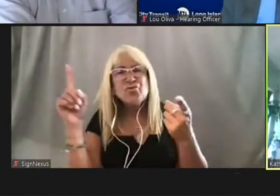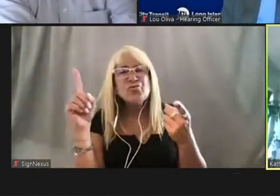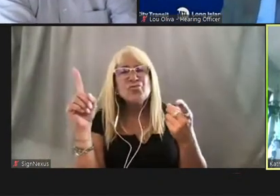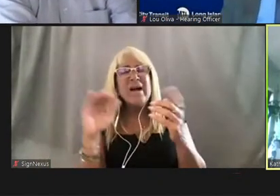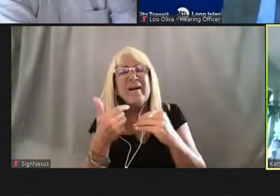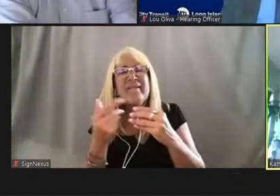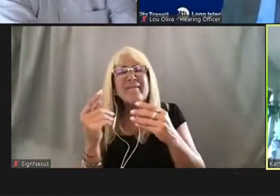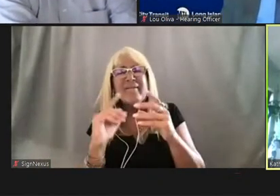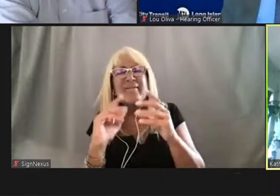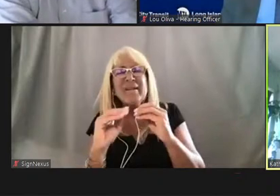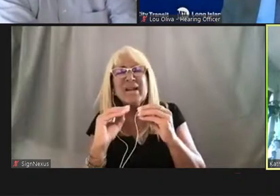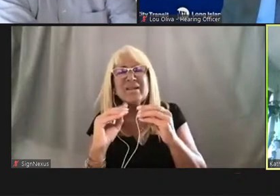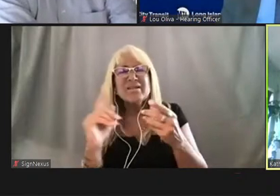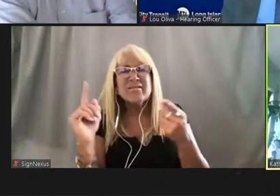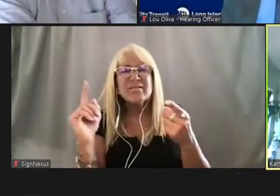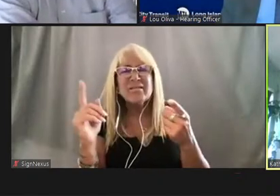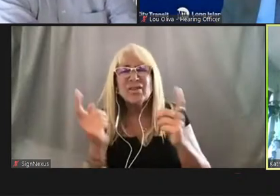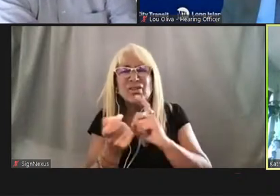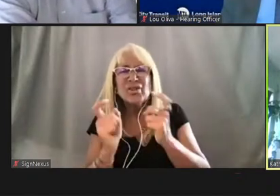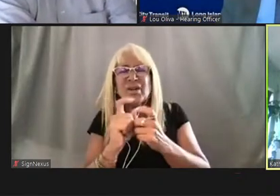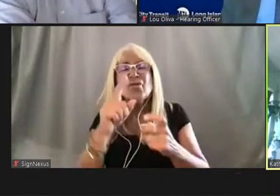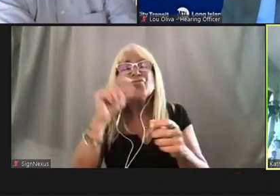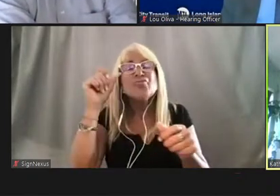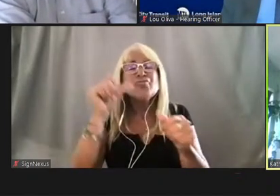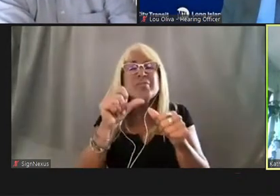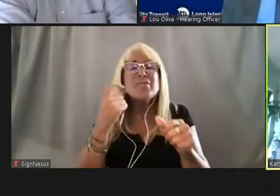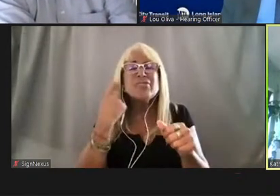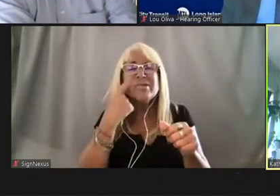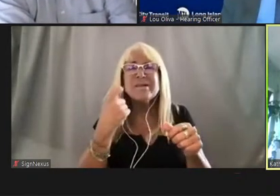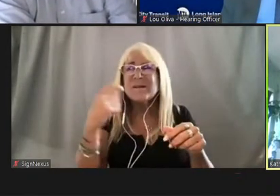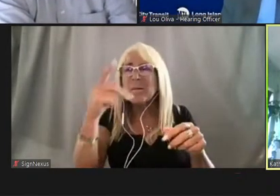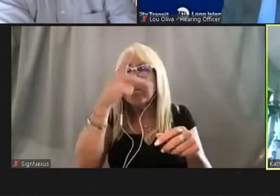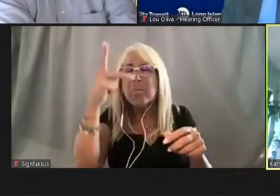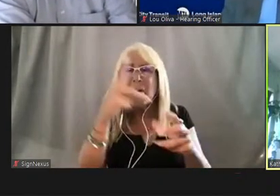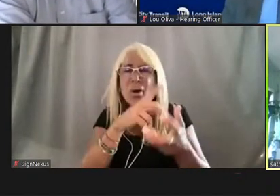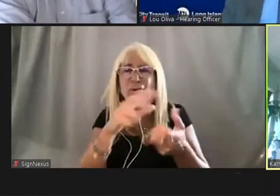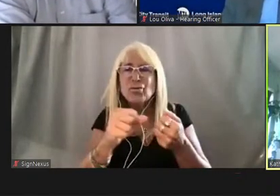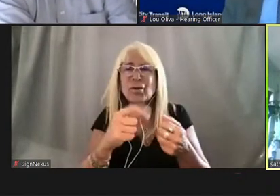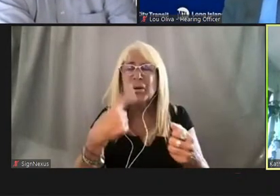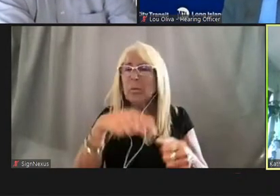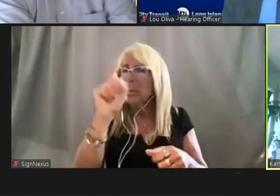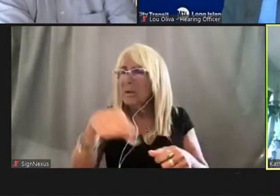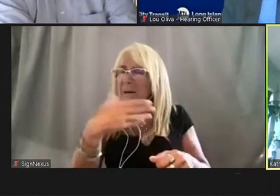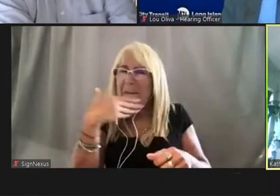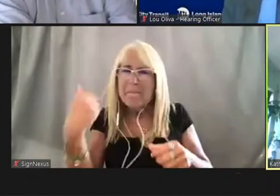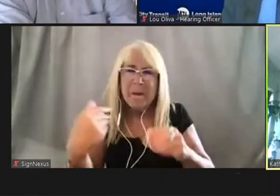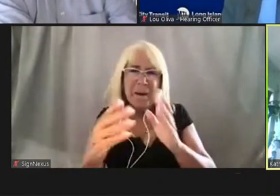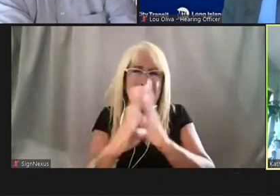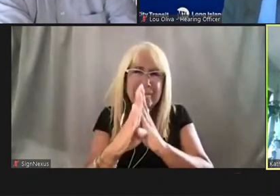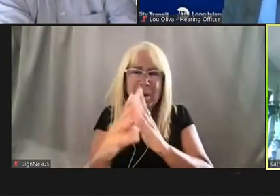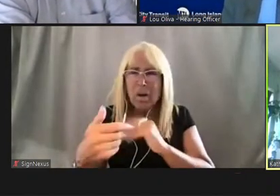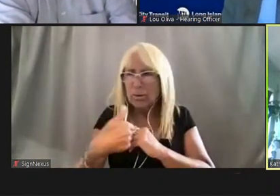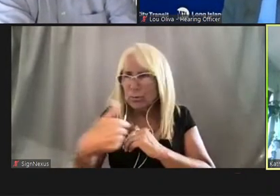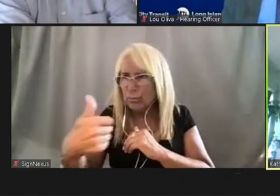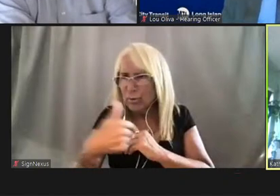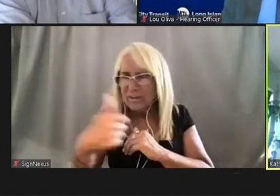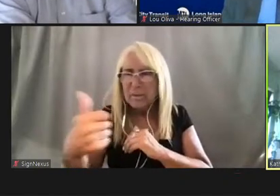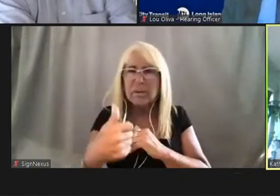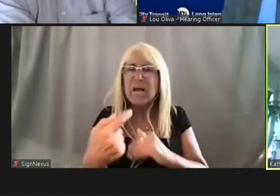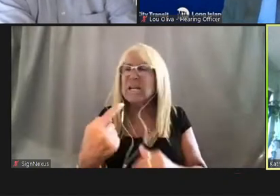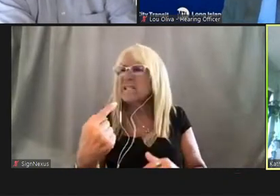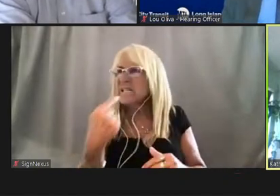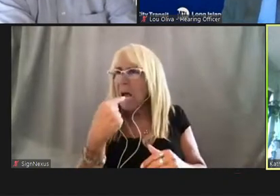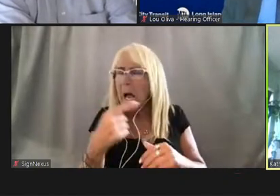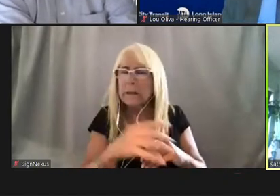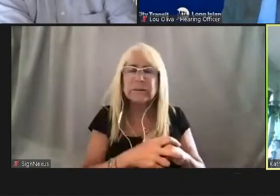recently we also got our Park destroyed I would also suggest we need better bus transportation because like bus transportation sucks